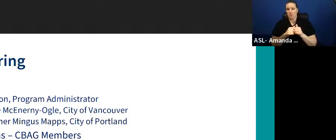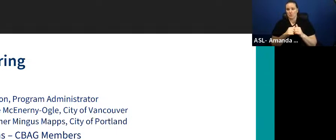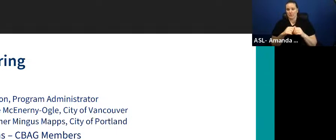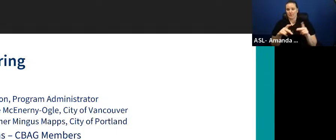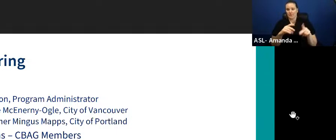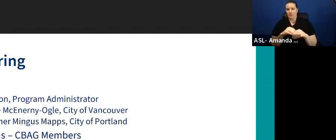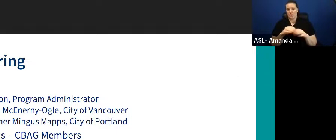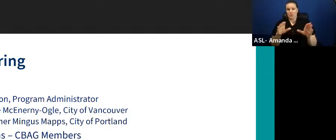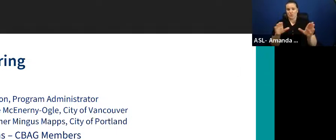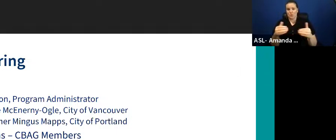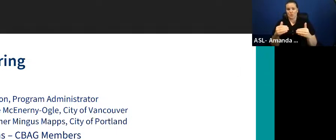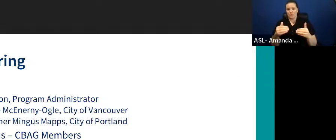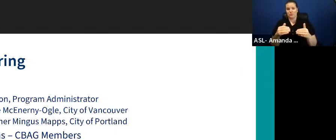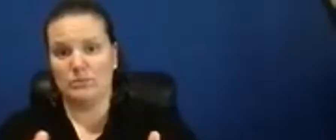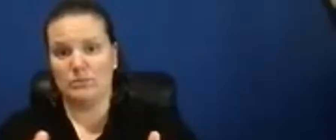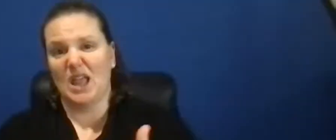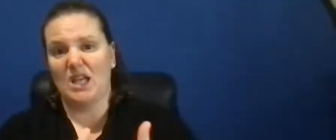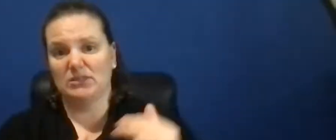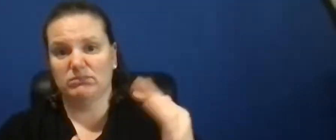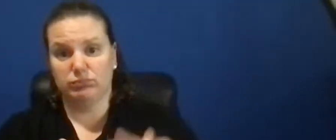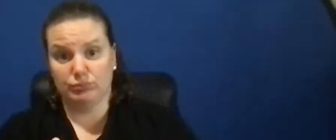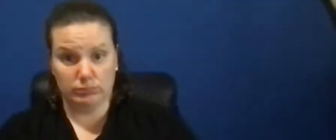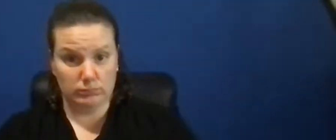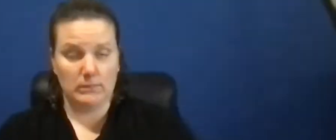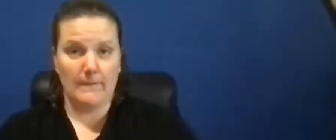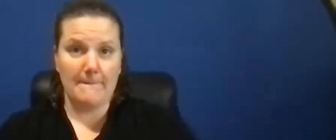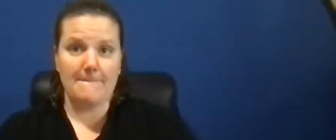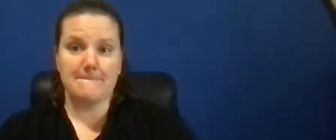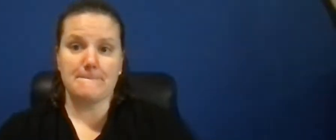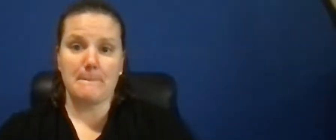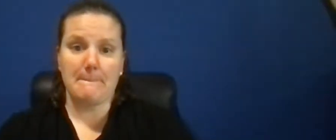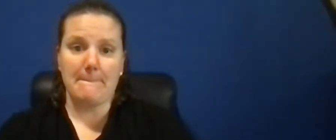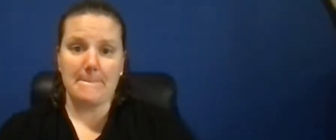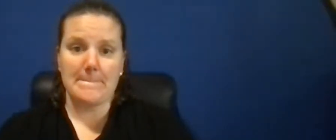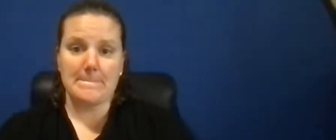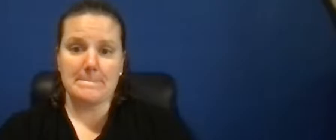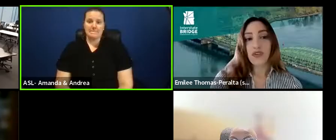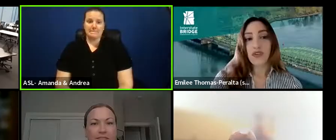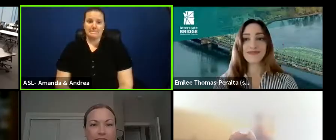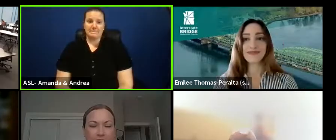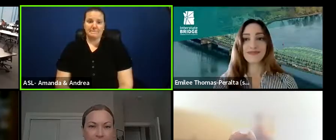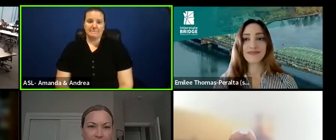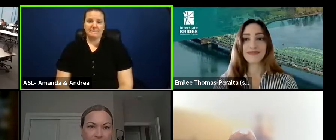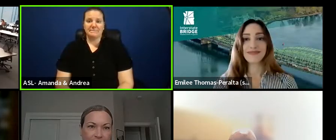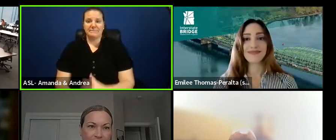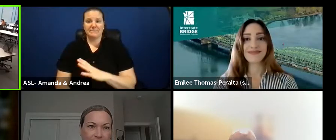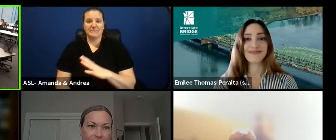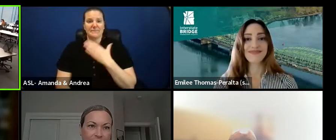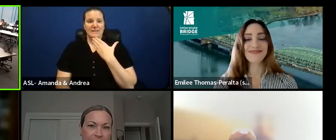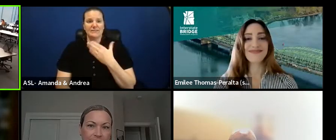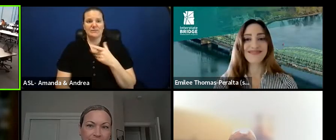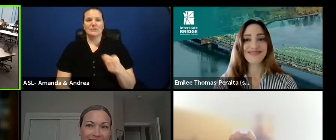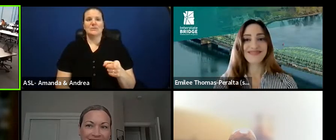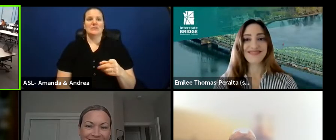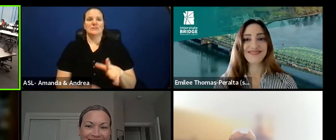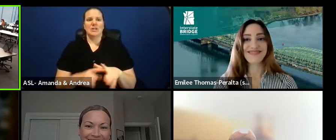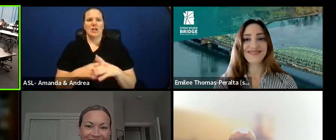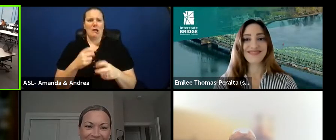if we could pull down our slides here. Thanks, Emily. Jeannie, why don't we start right over here? Oh my goodness, that's a